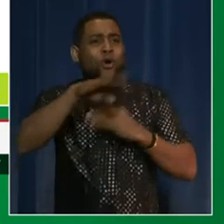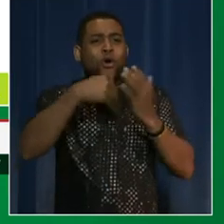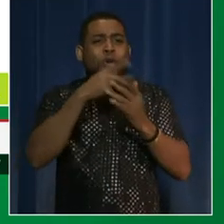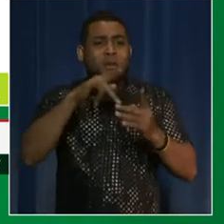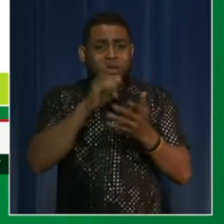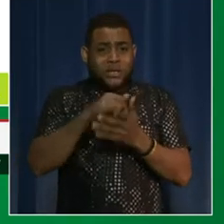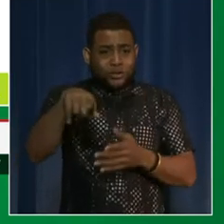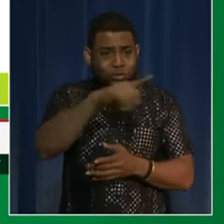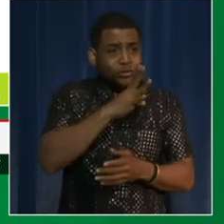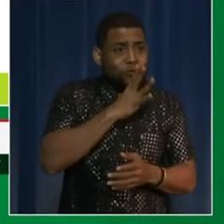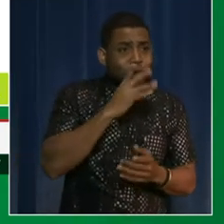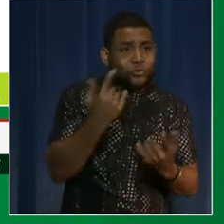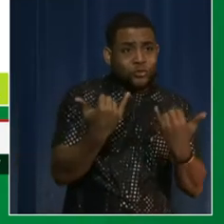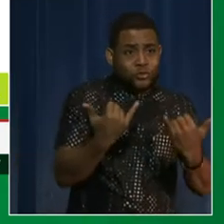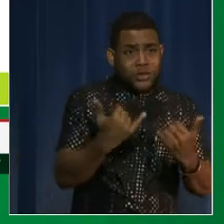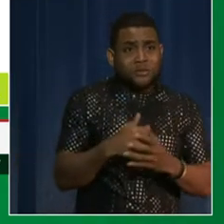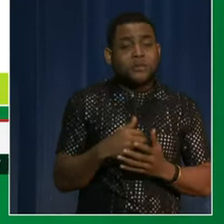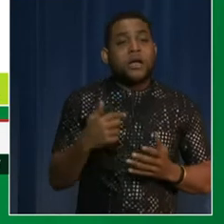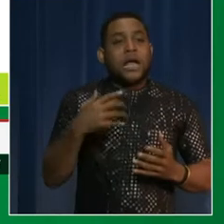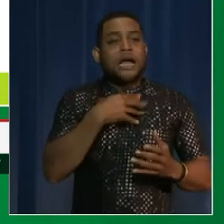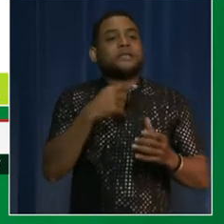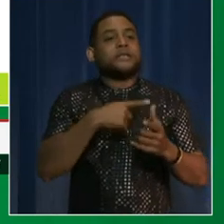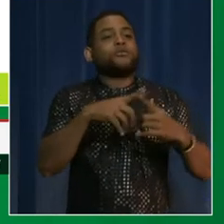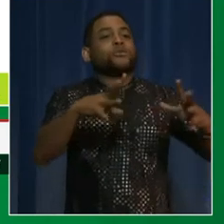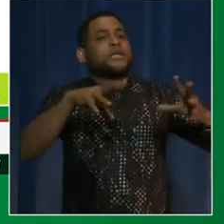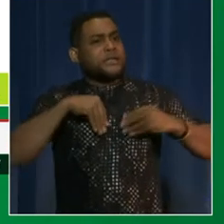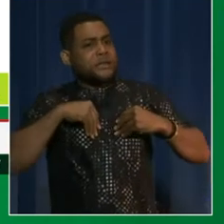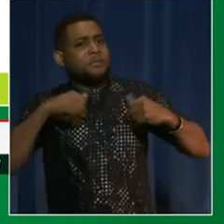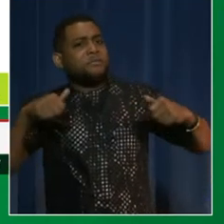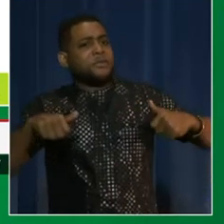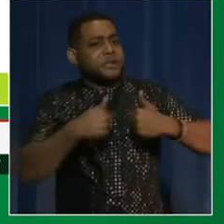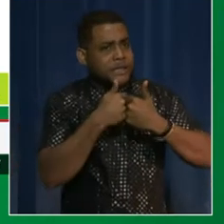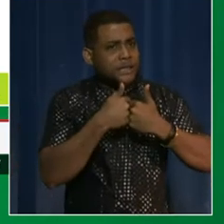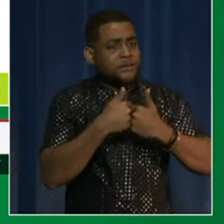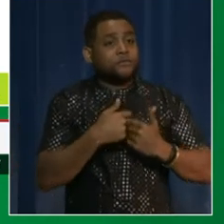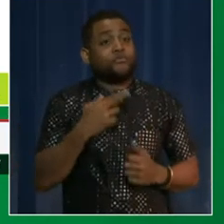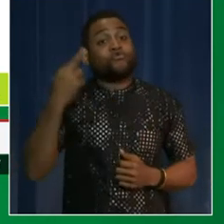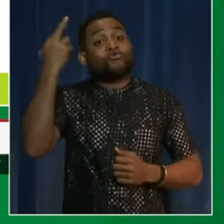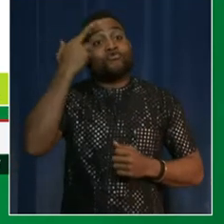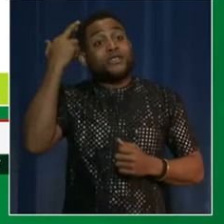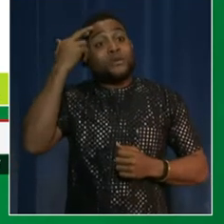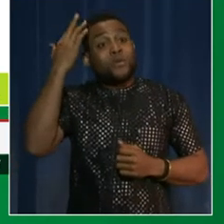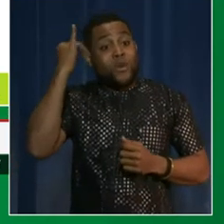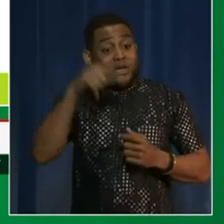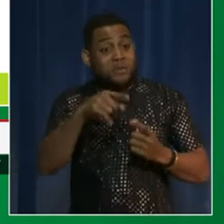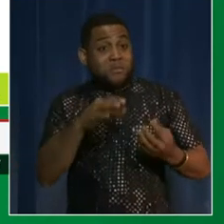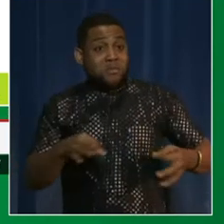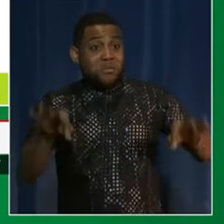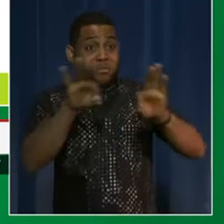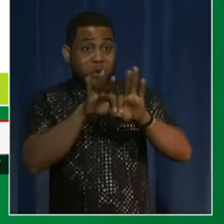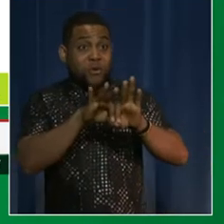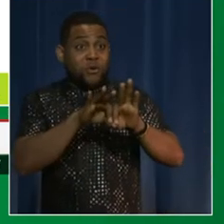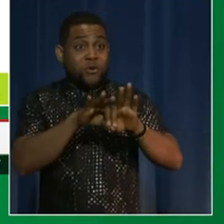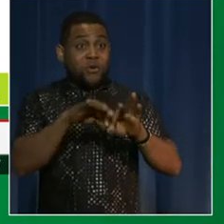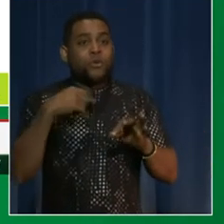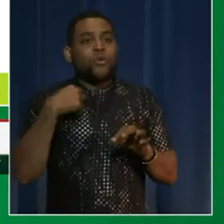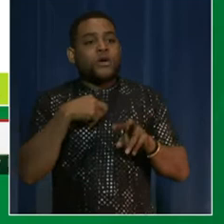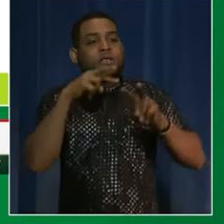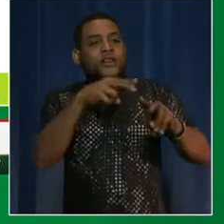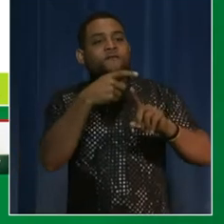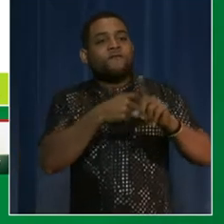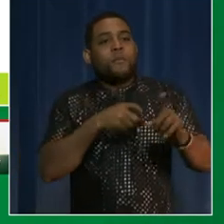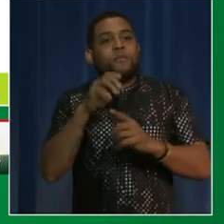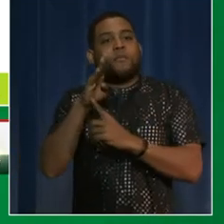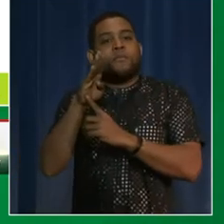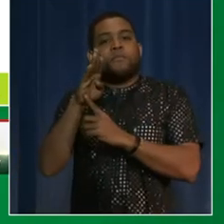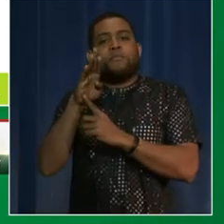we take on that challenge. And the reason this is important, we looked at data from Urban Institute between